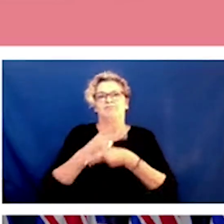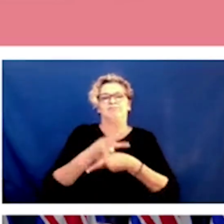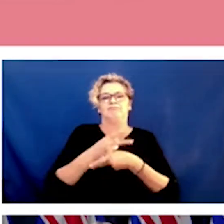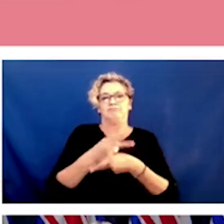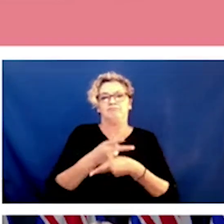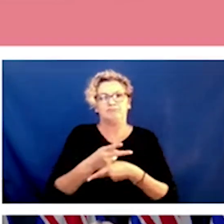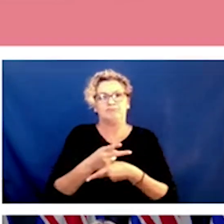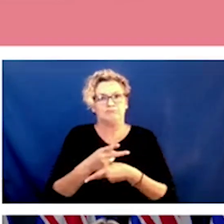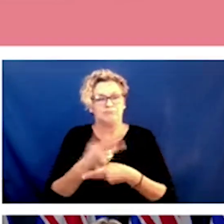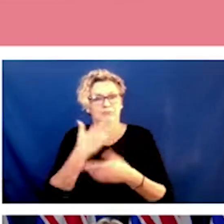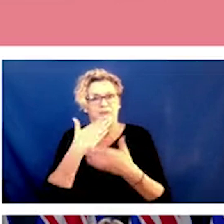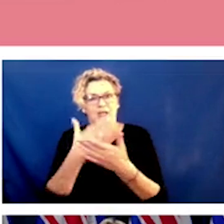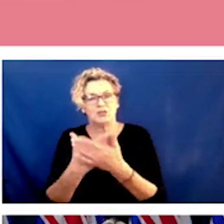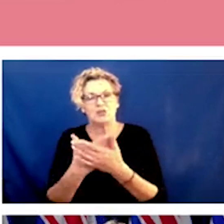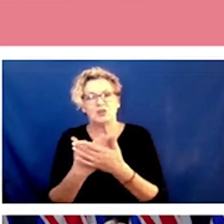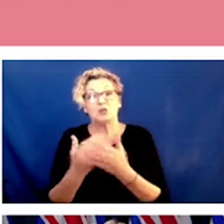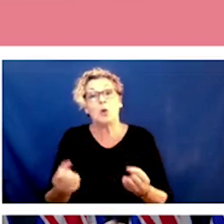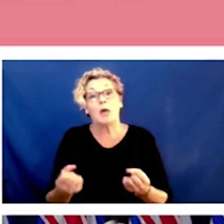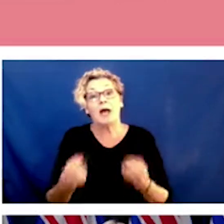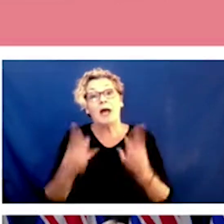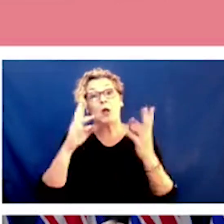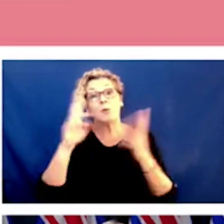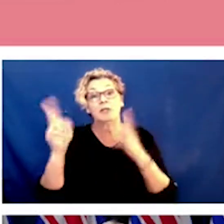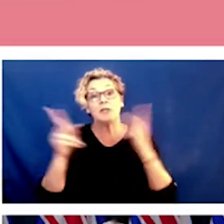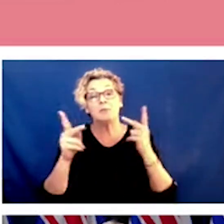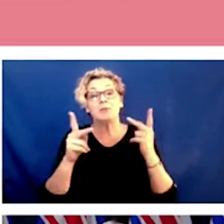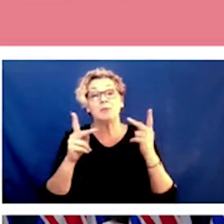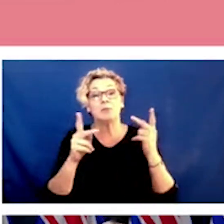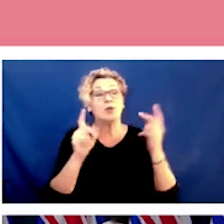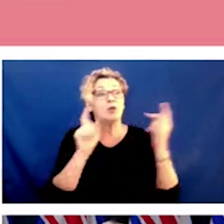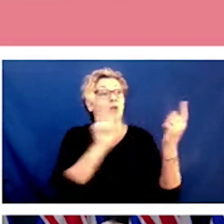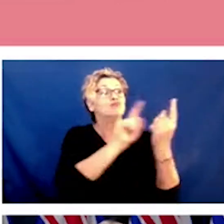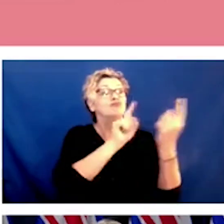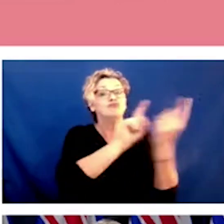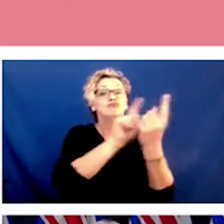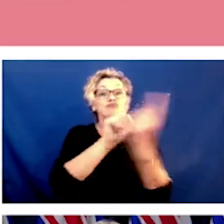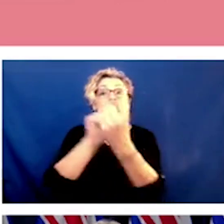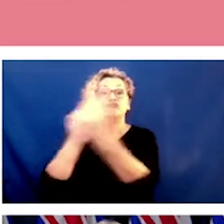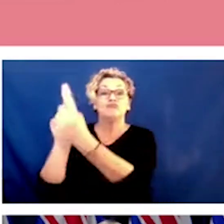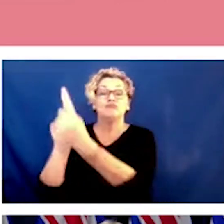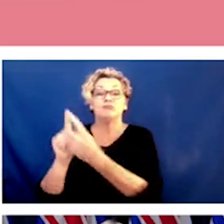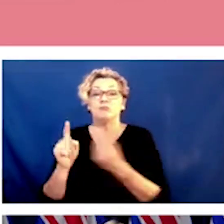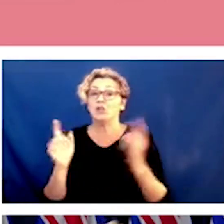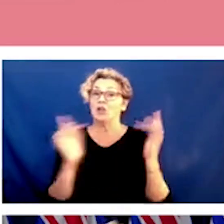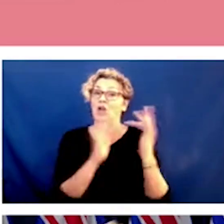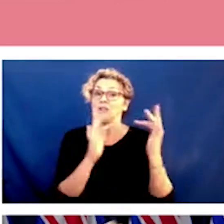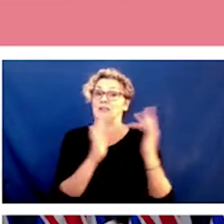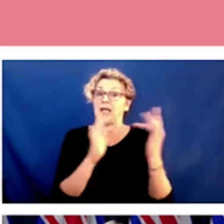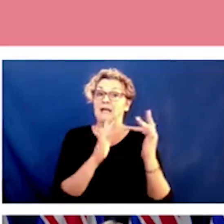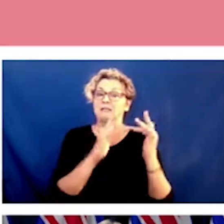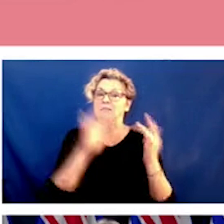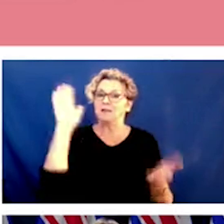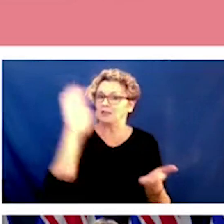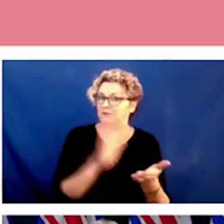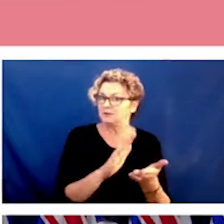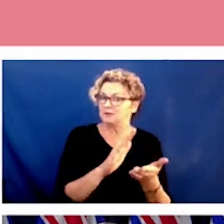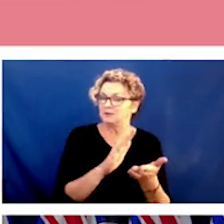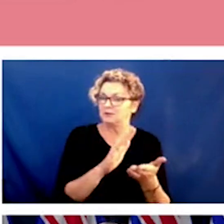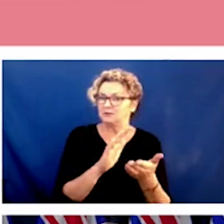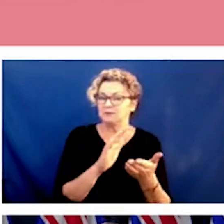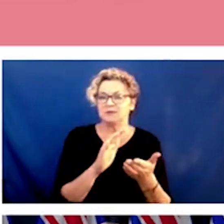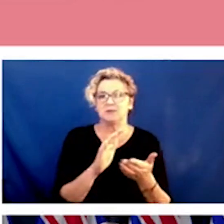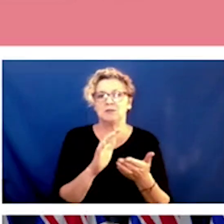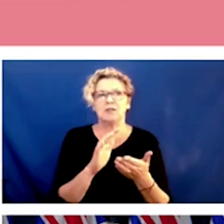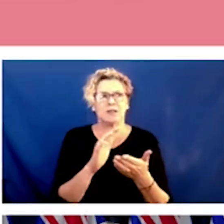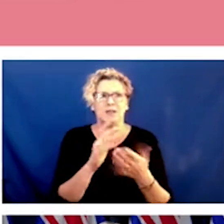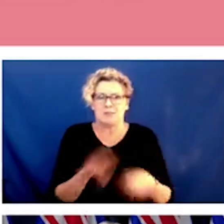decreasing, which means that we are having safe connections in our communities now, that people are doing the right thing, that we have